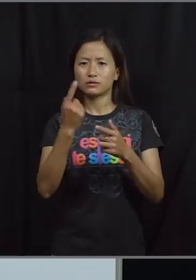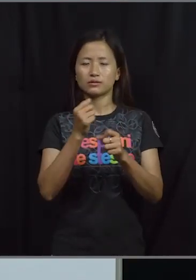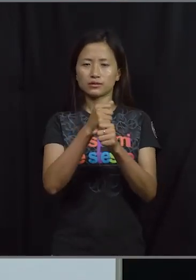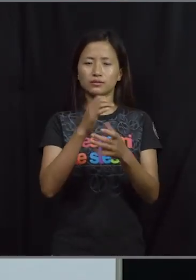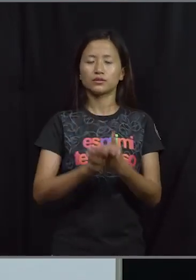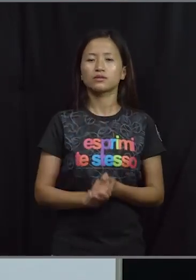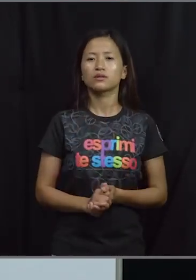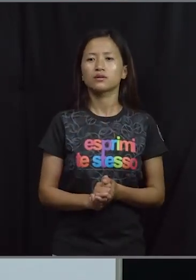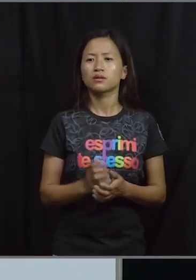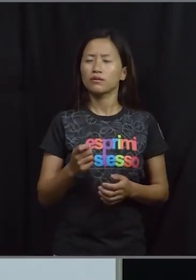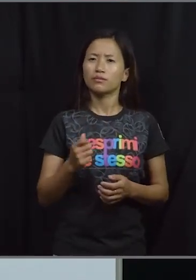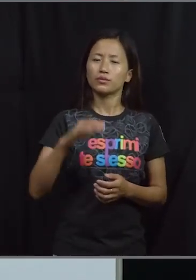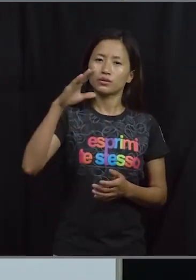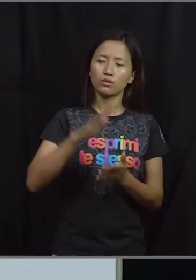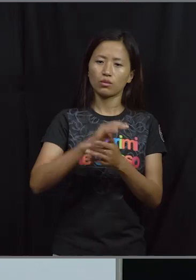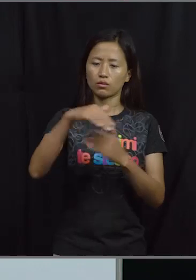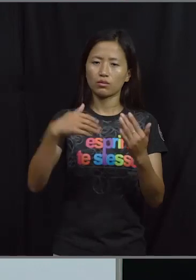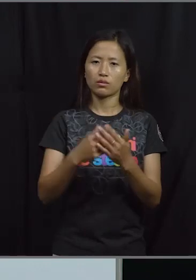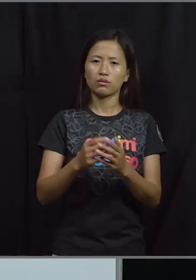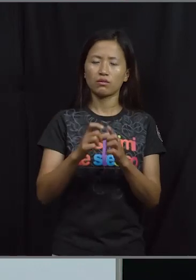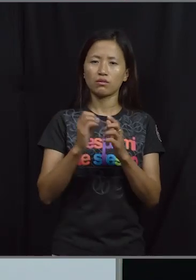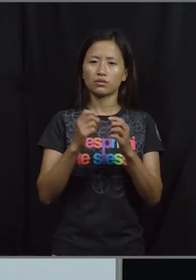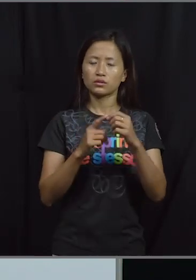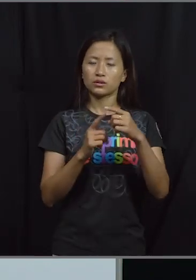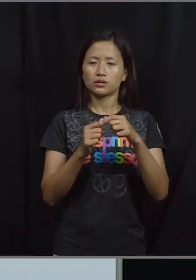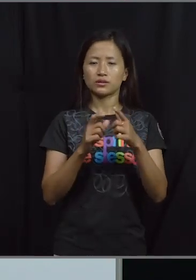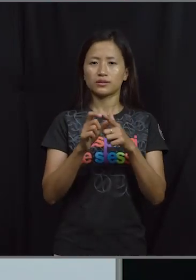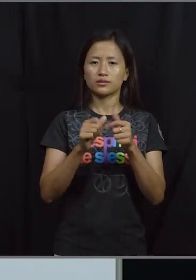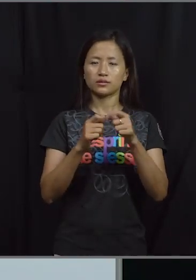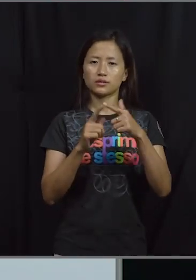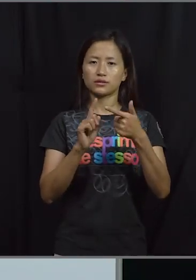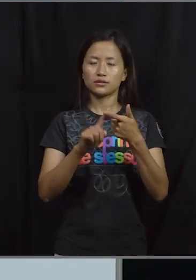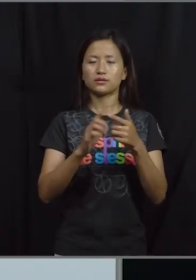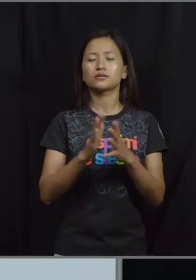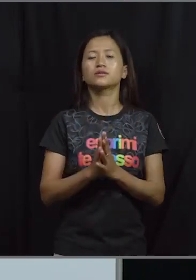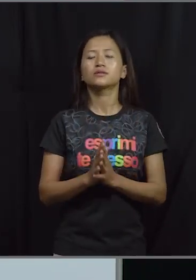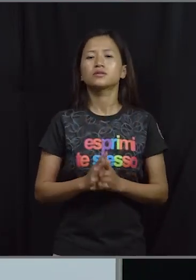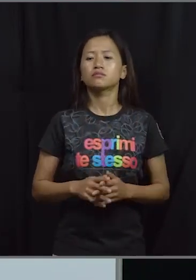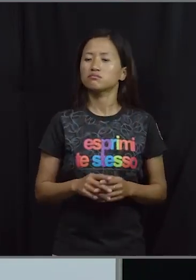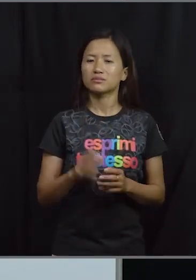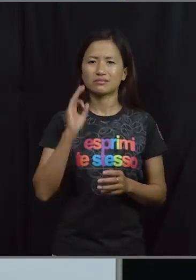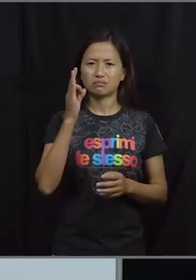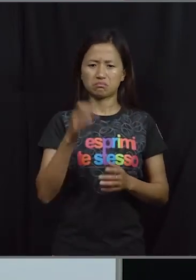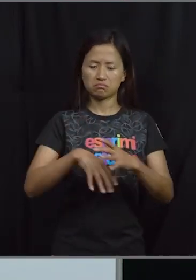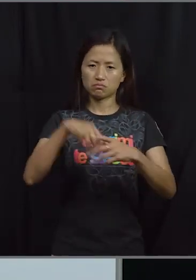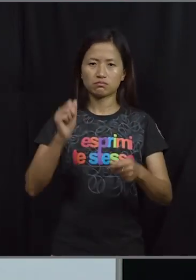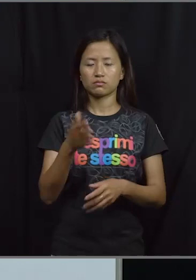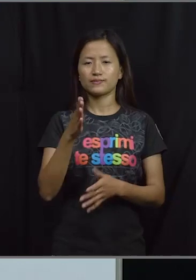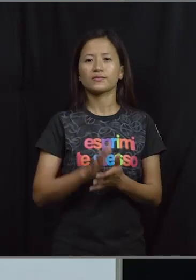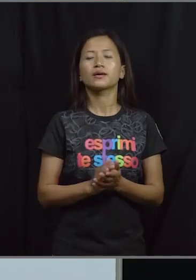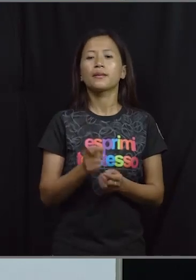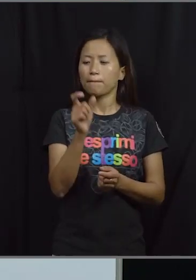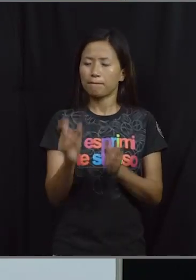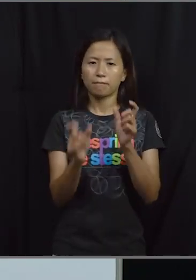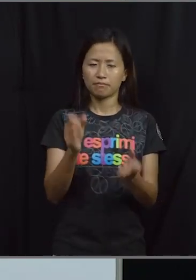outdated products, the prices of all these outdated products are falling. It is already out of fashion, people does not demand,